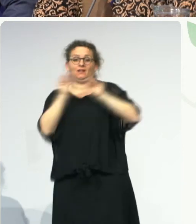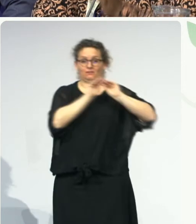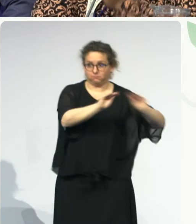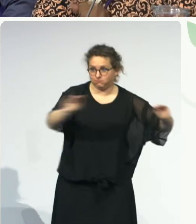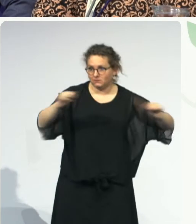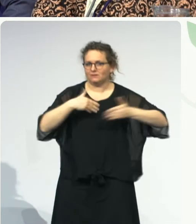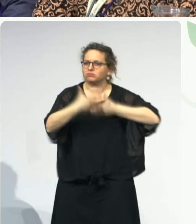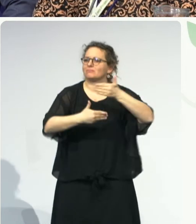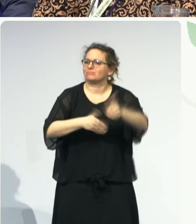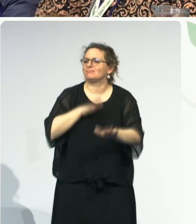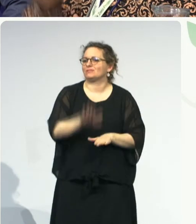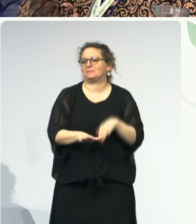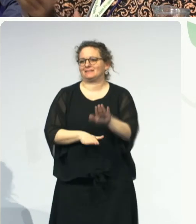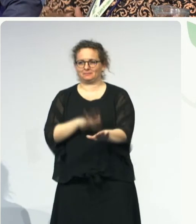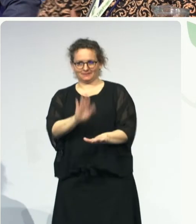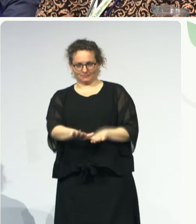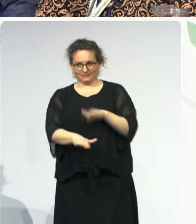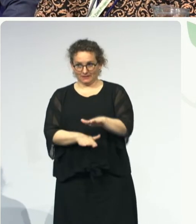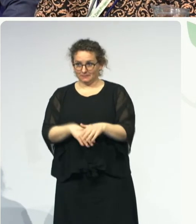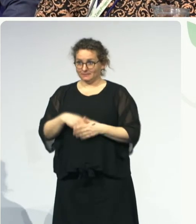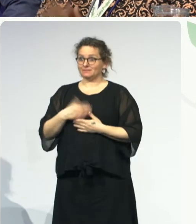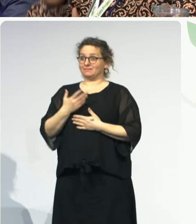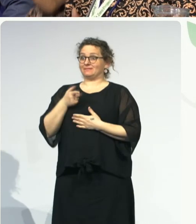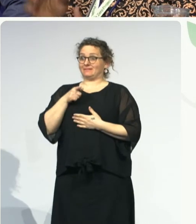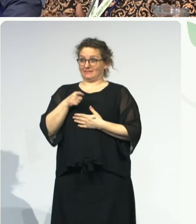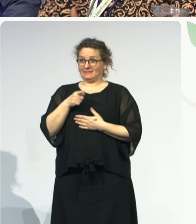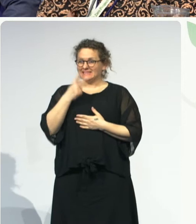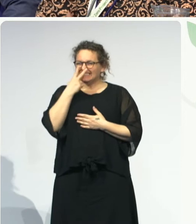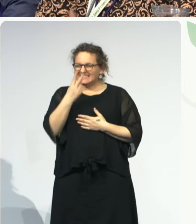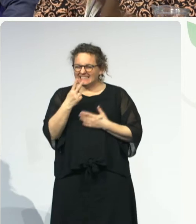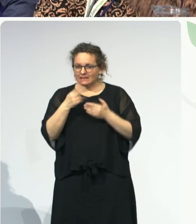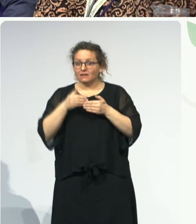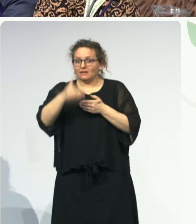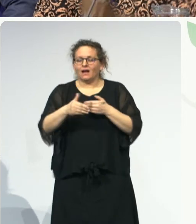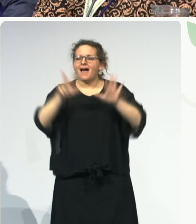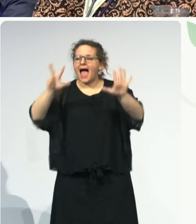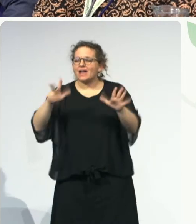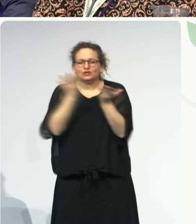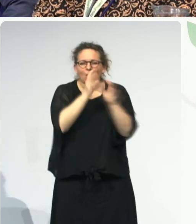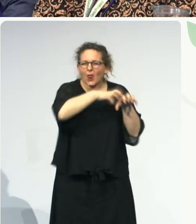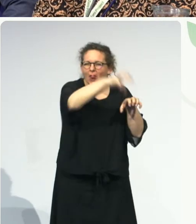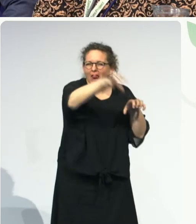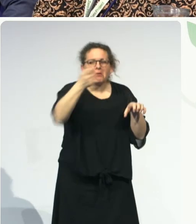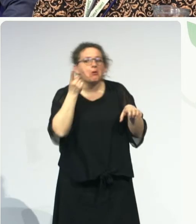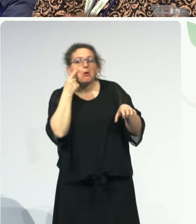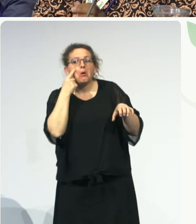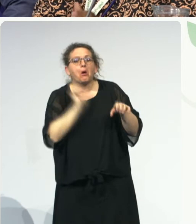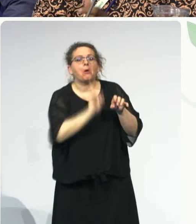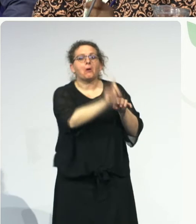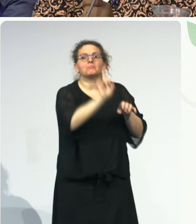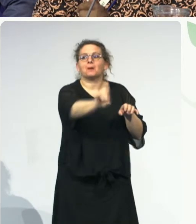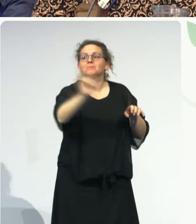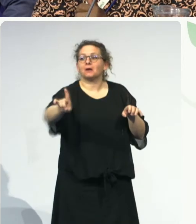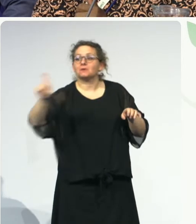Now, these teachers in the 8 pilot schools were trained in 7 modules. So